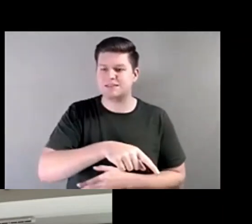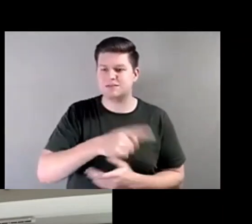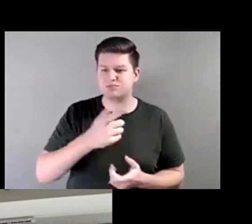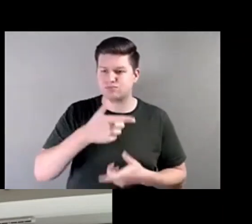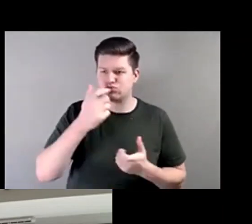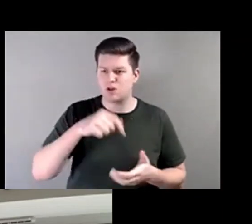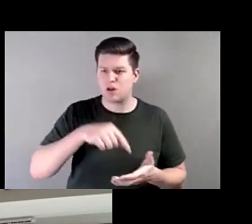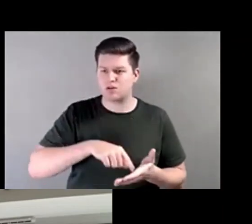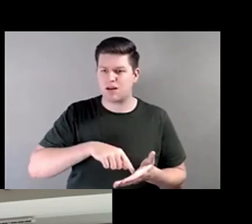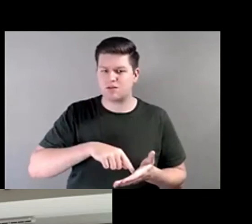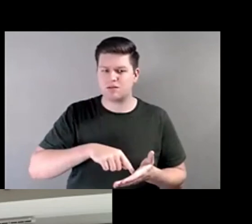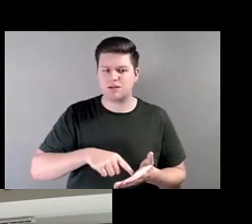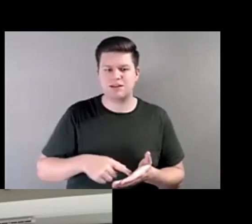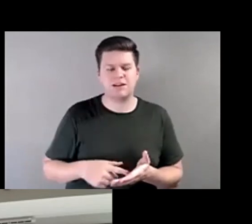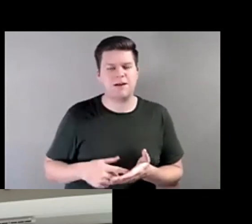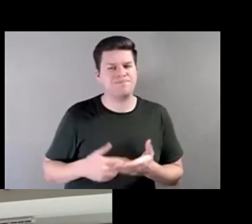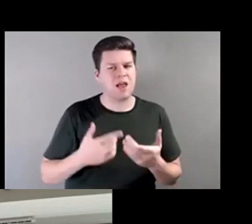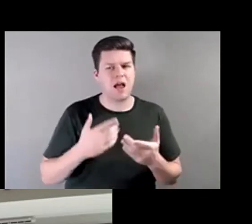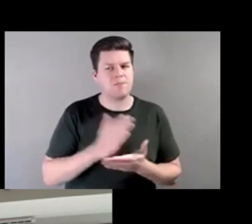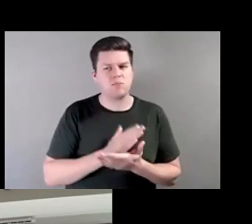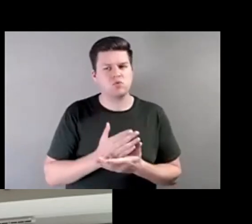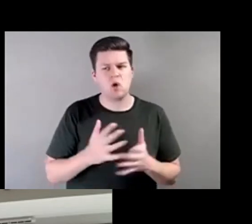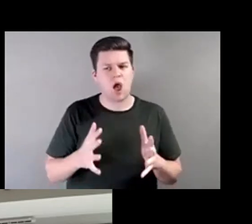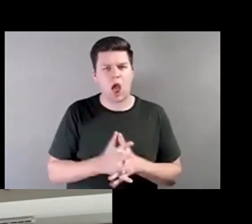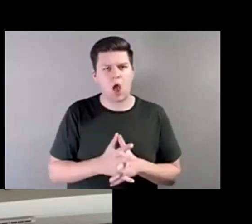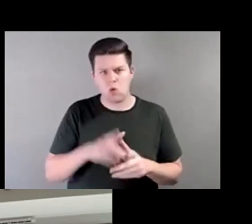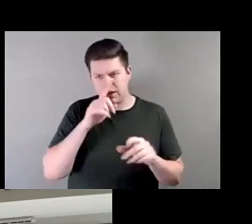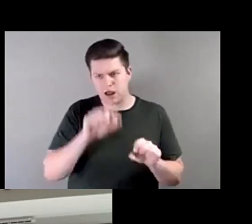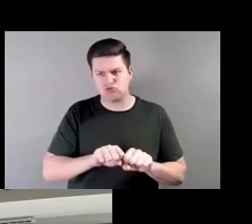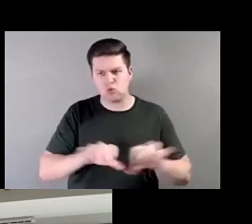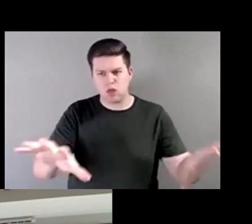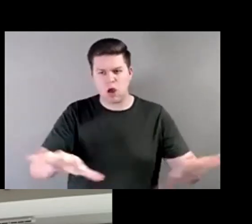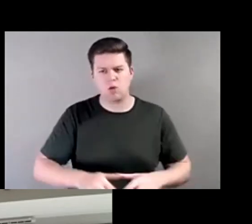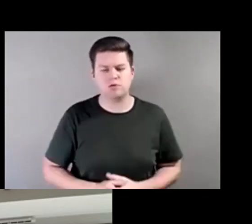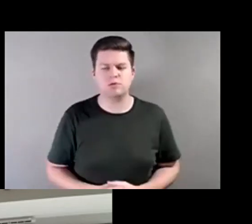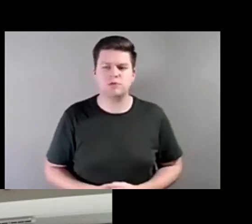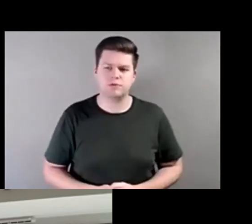how technically or operationally feasible that would be, to be honest.